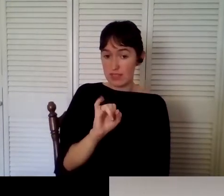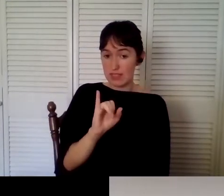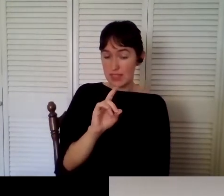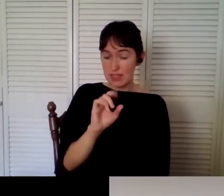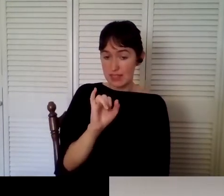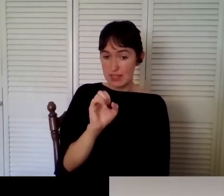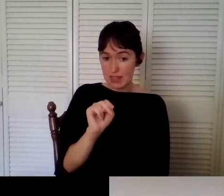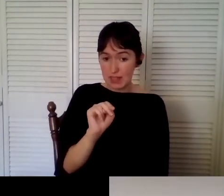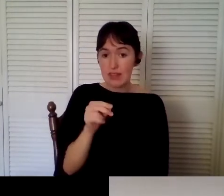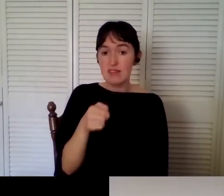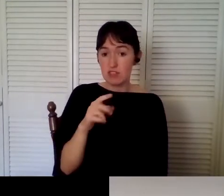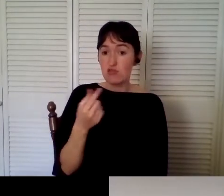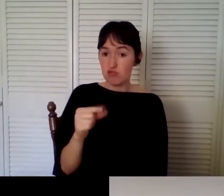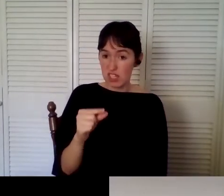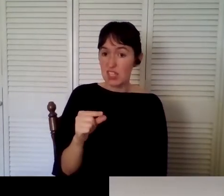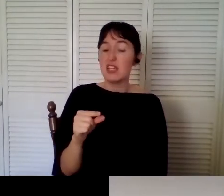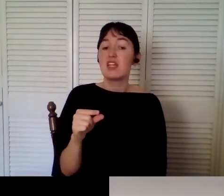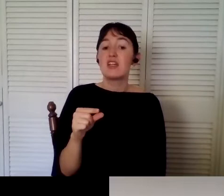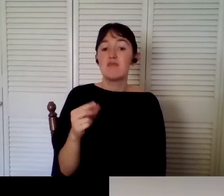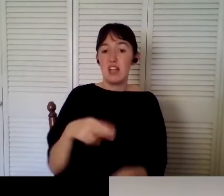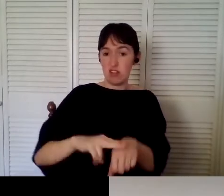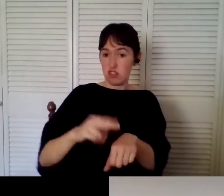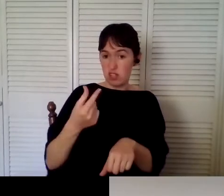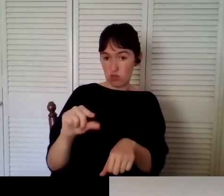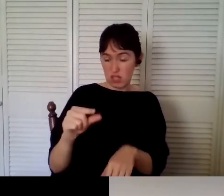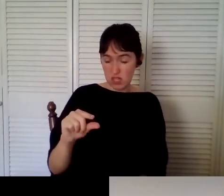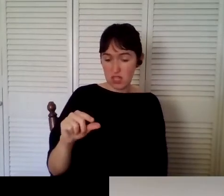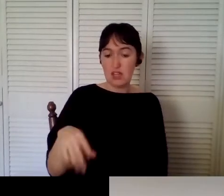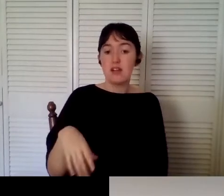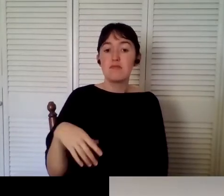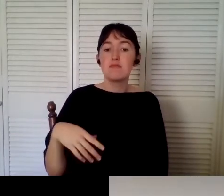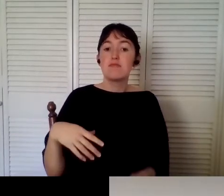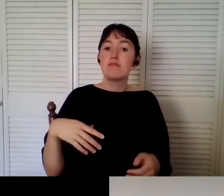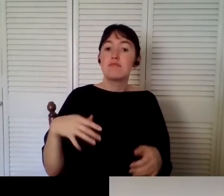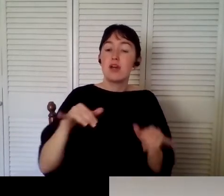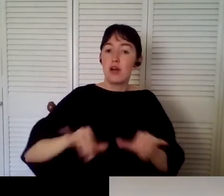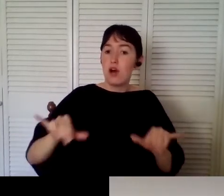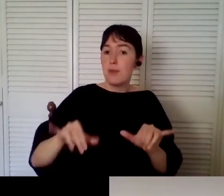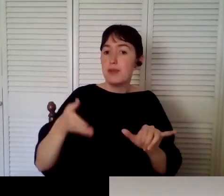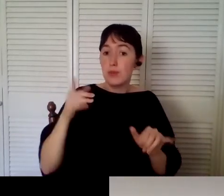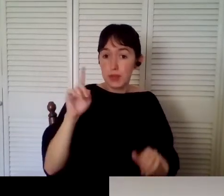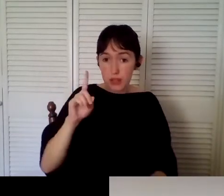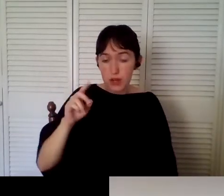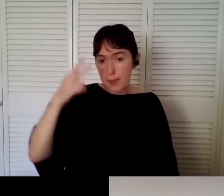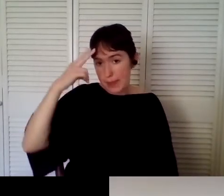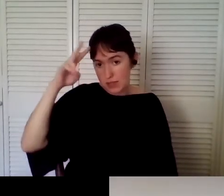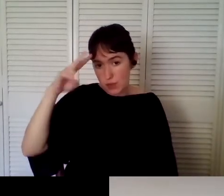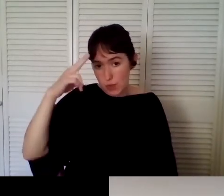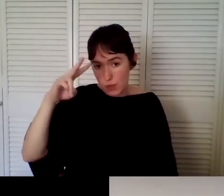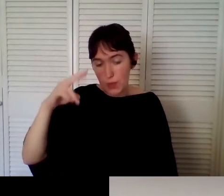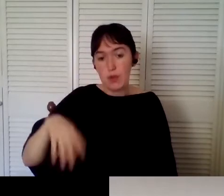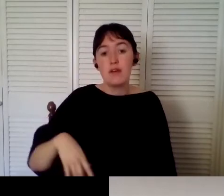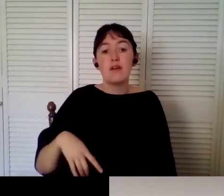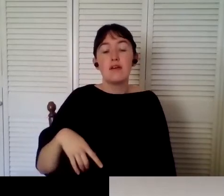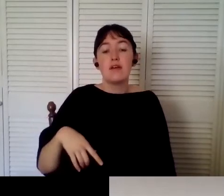commonly occurs in Mexico, in central Mexico. And Teotihuacan, which was a pre-Columbian Mesoamerican society centered